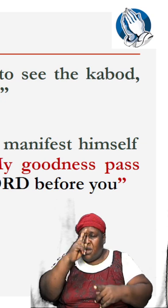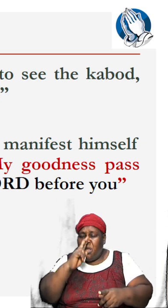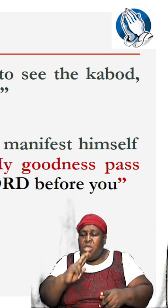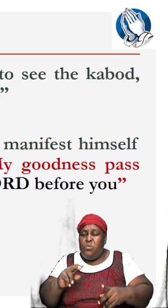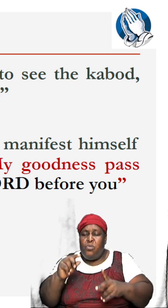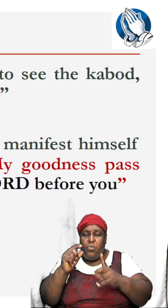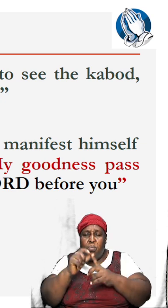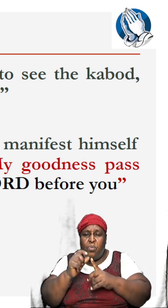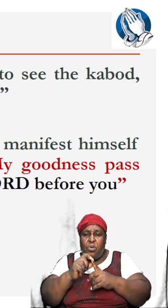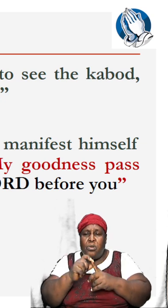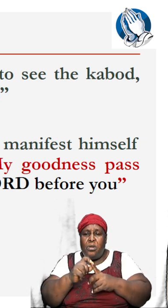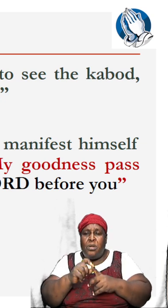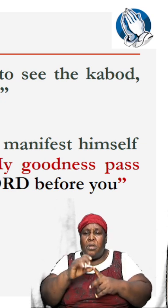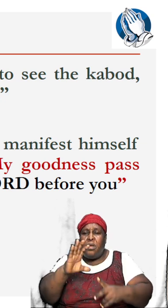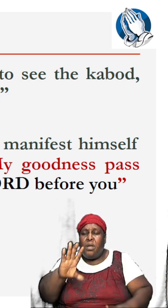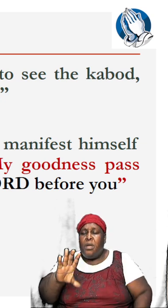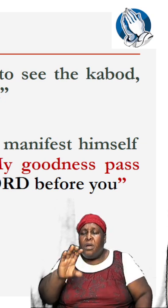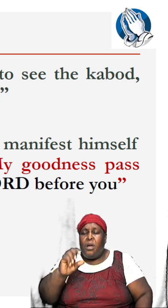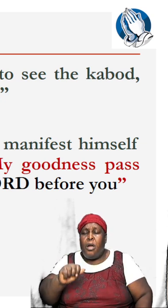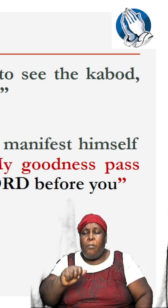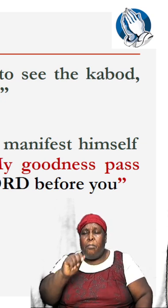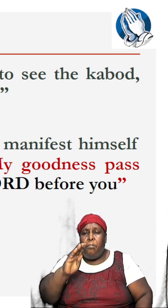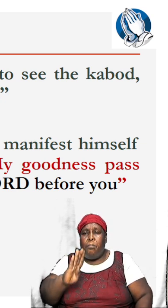word kabod